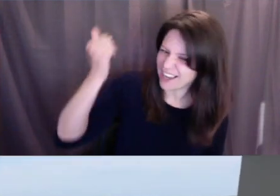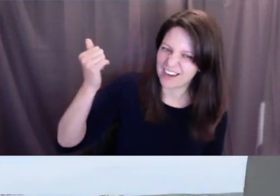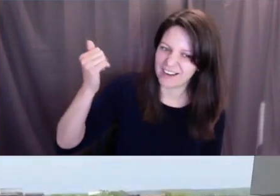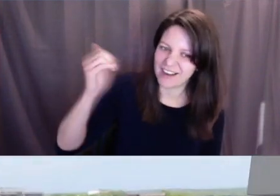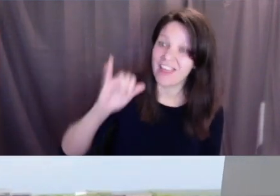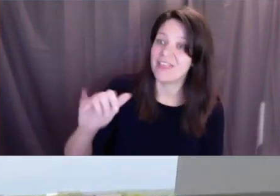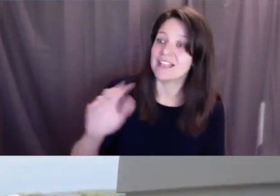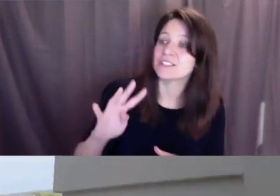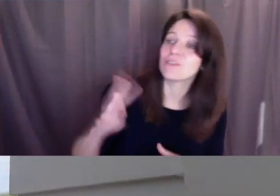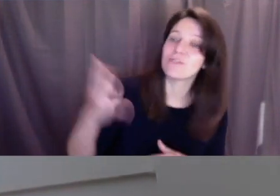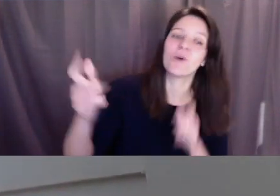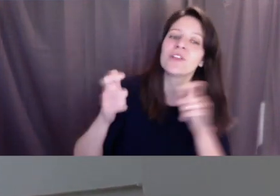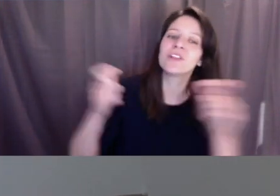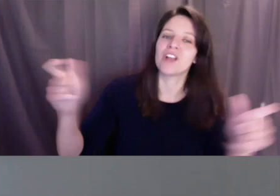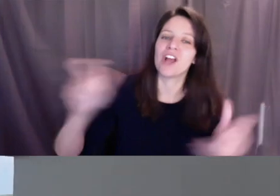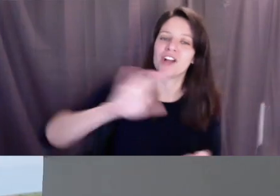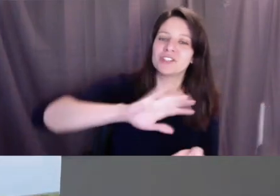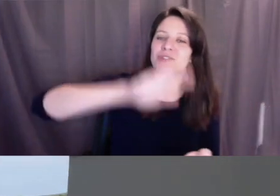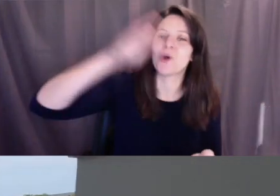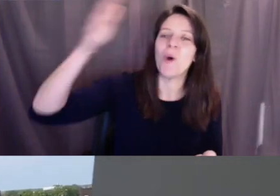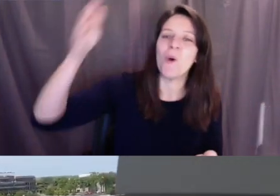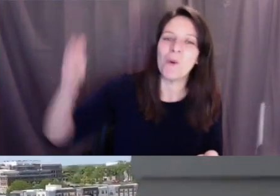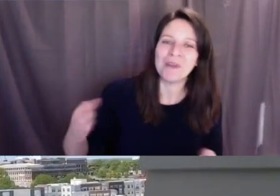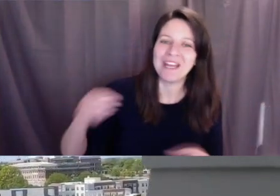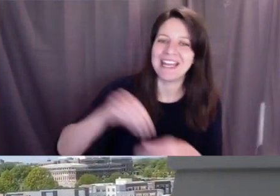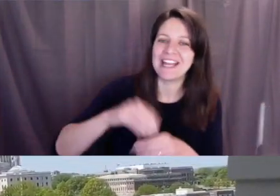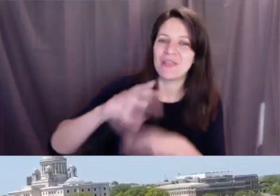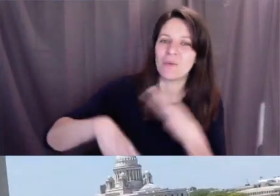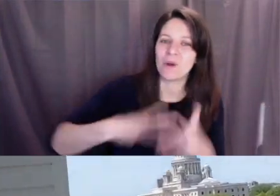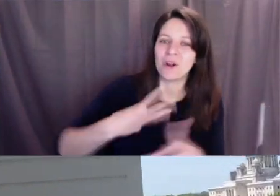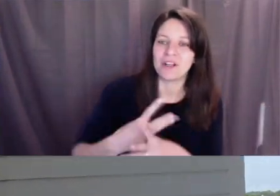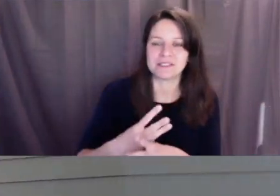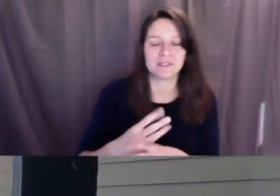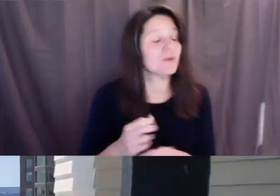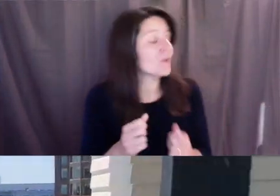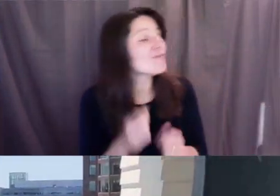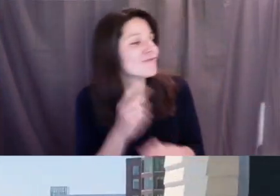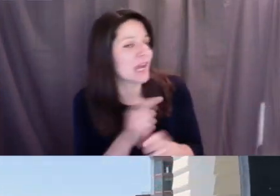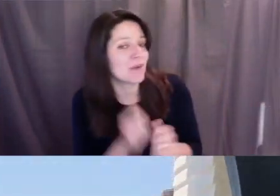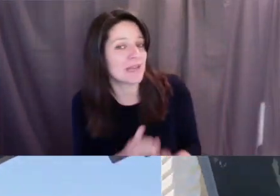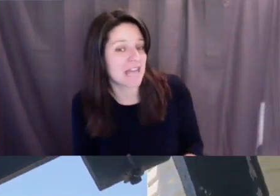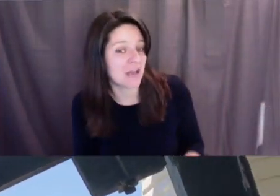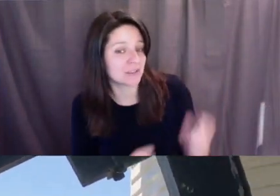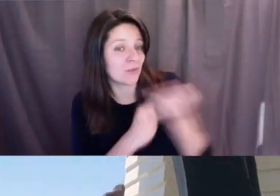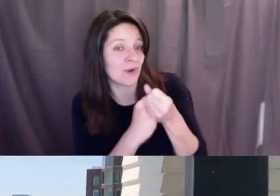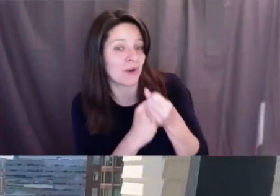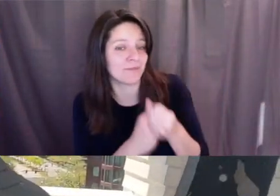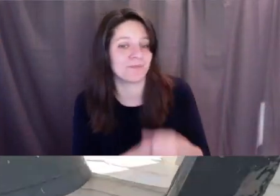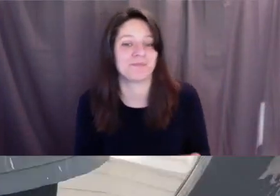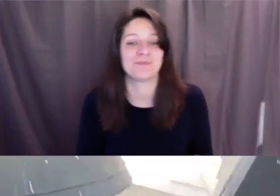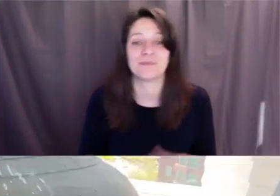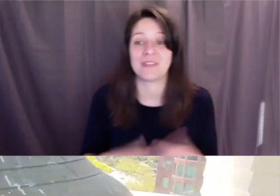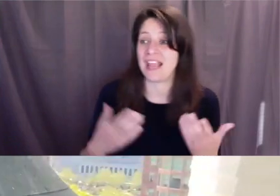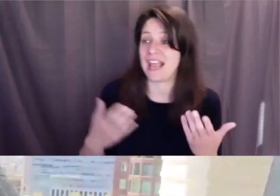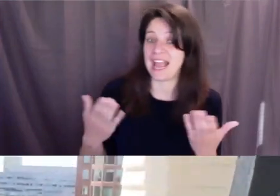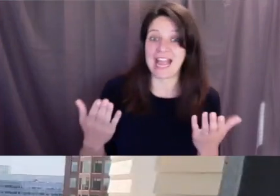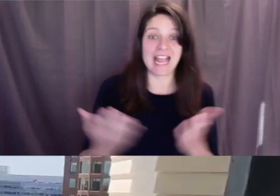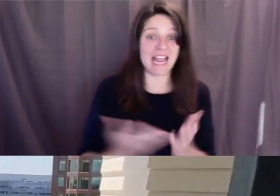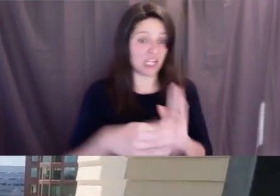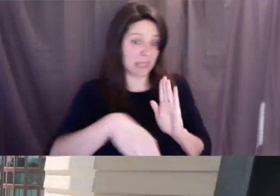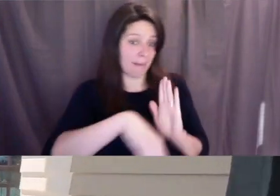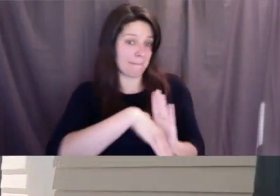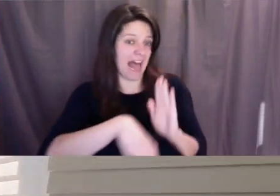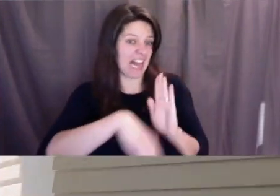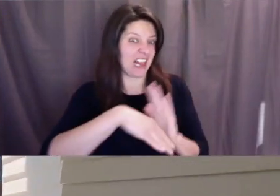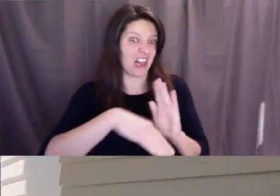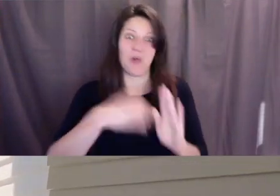right. It's the fourth largest dome in the world. Well, there you go. Unsupported. And here's the bell. It's